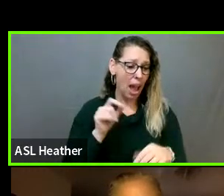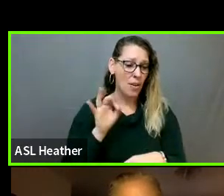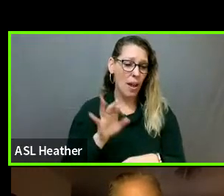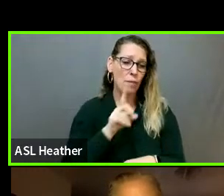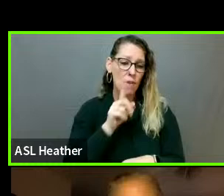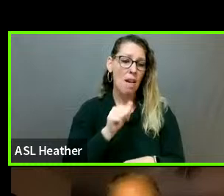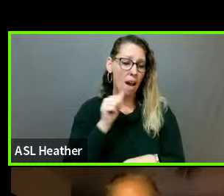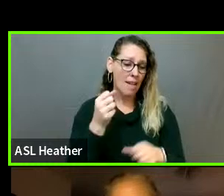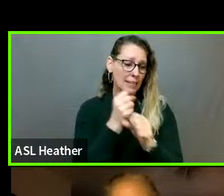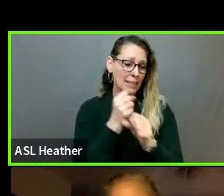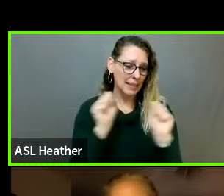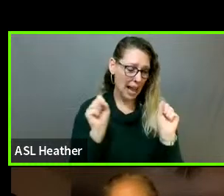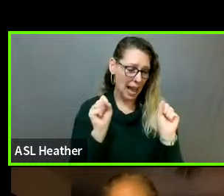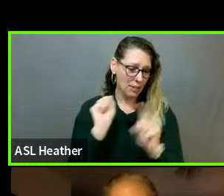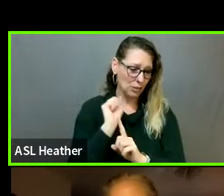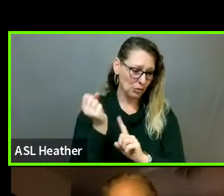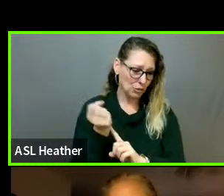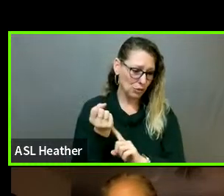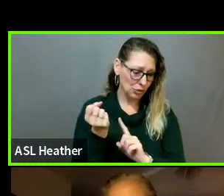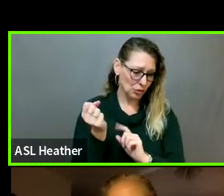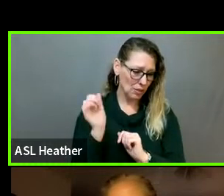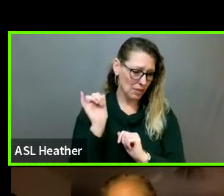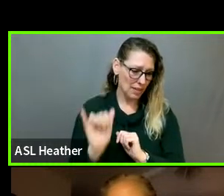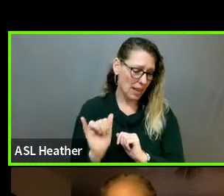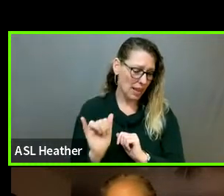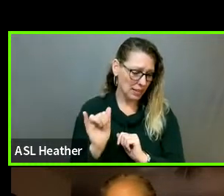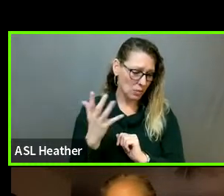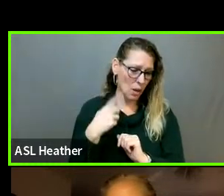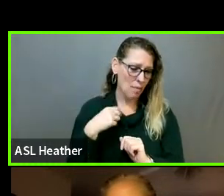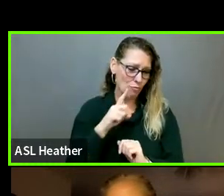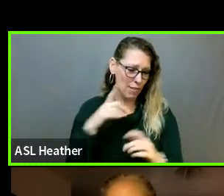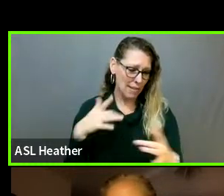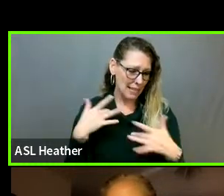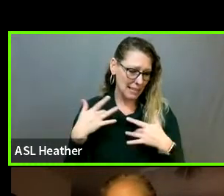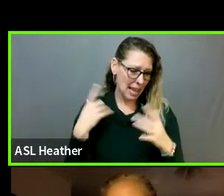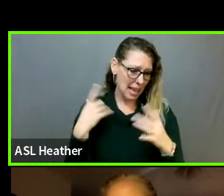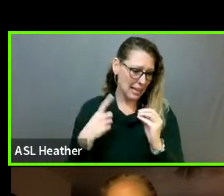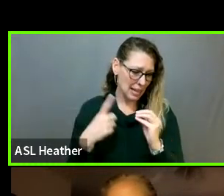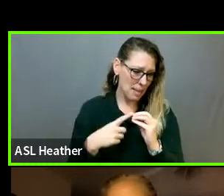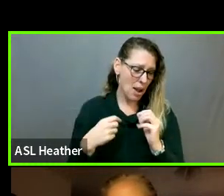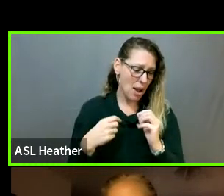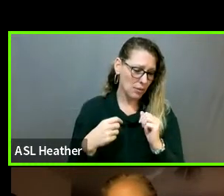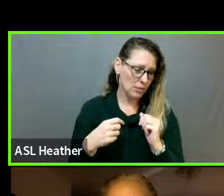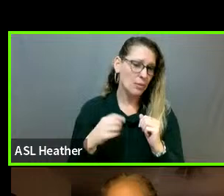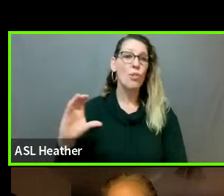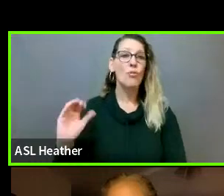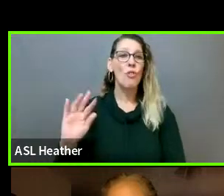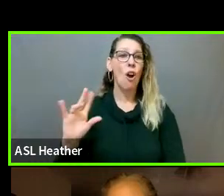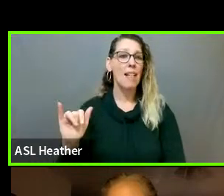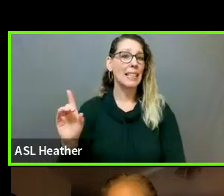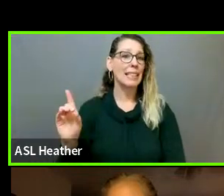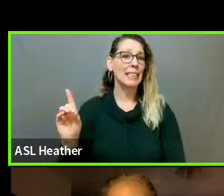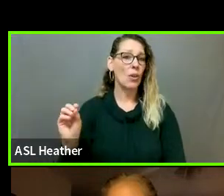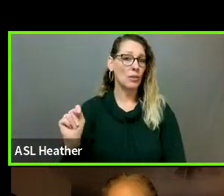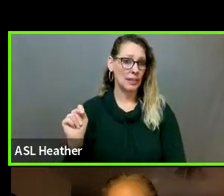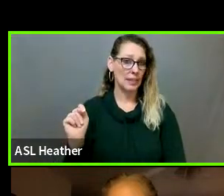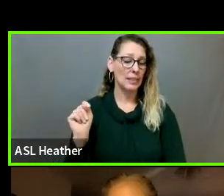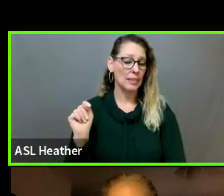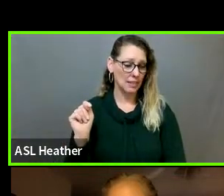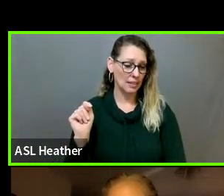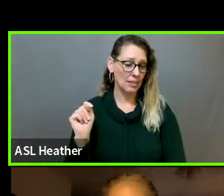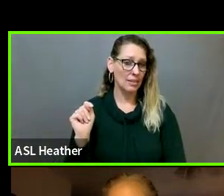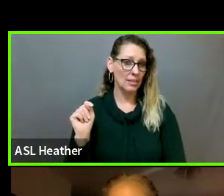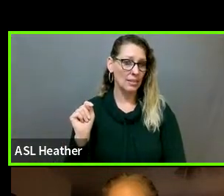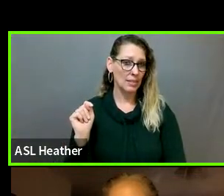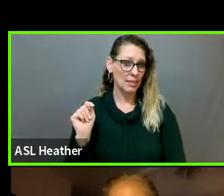situations. Also in partnership with the city, so we appreciate that. But that's what I'm really excited about. Credit to Carly and DOT for being such amazing Yeah, looking partners. forward to